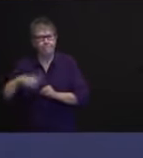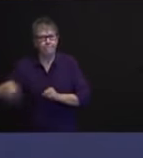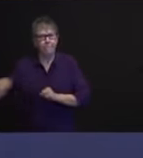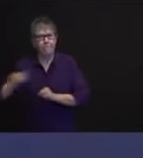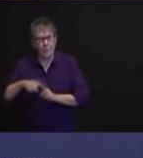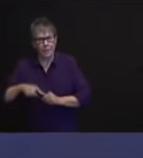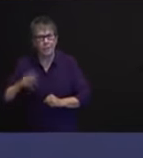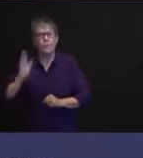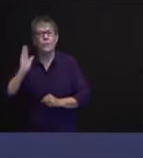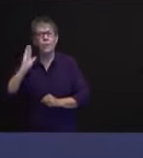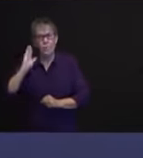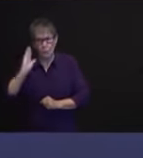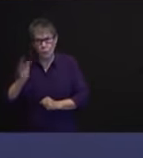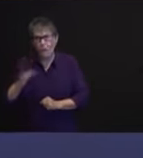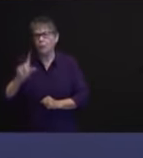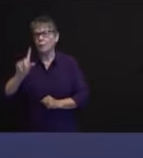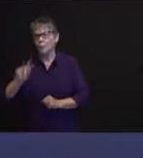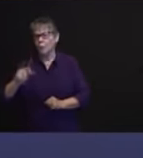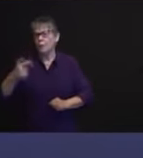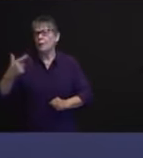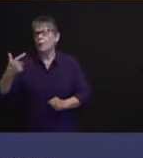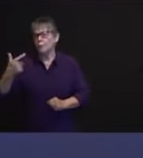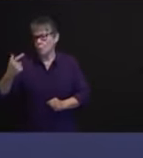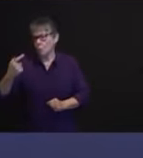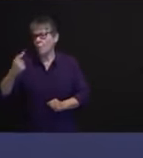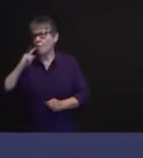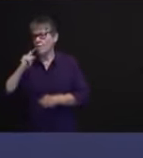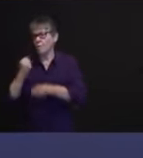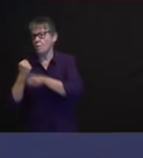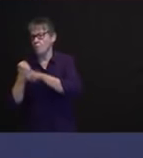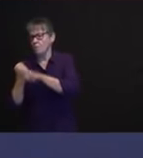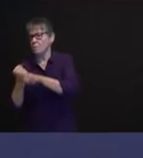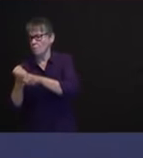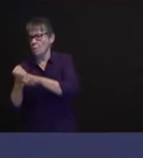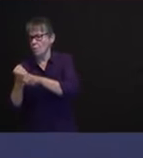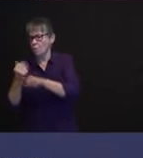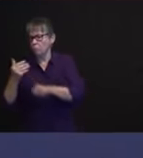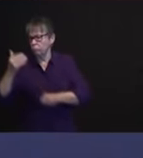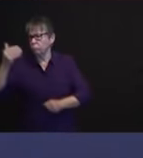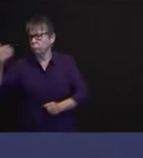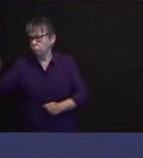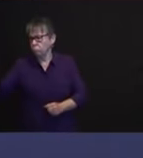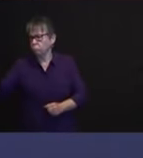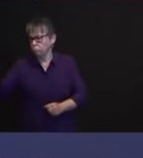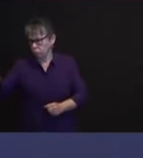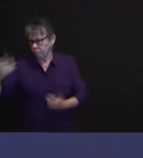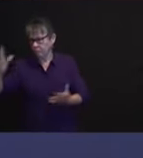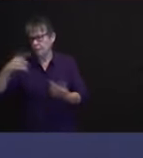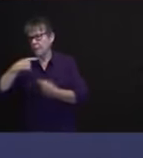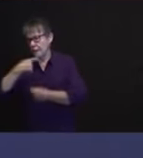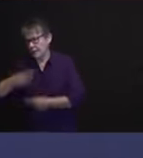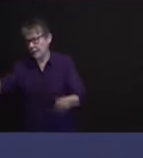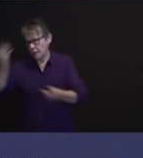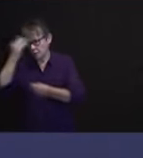season just announced. That's good news. I don't have anything really new to add on the school front. I do